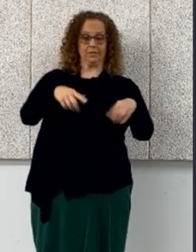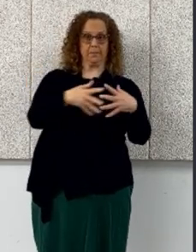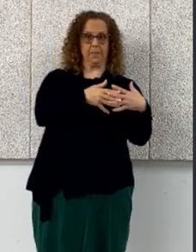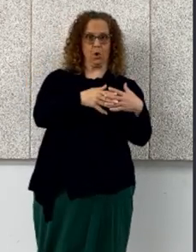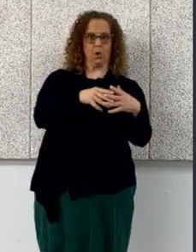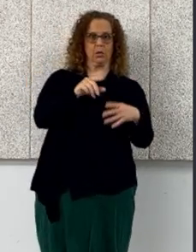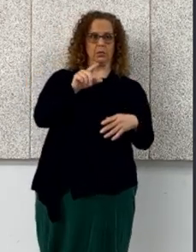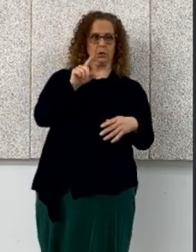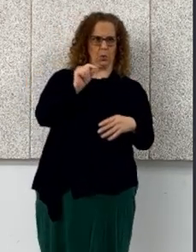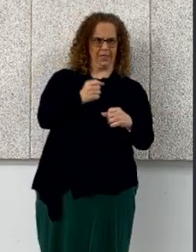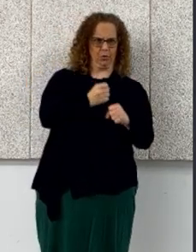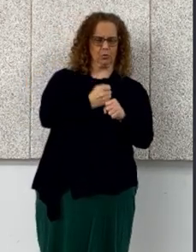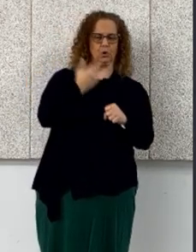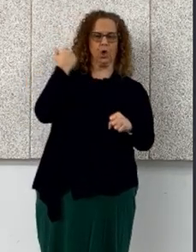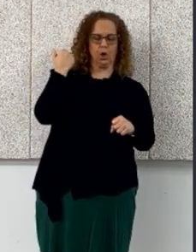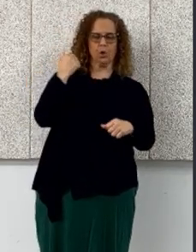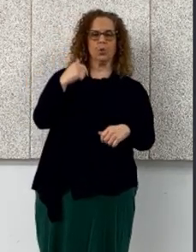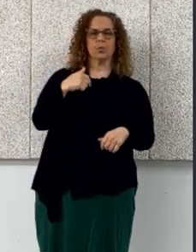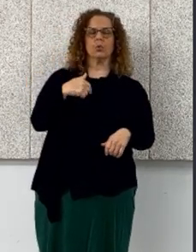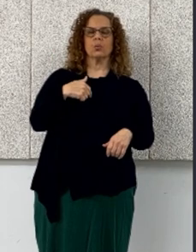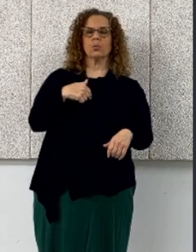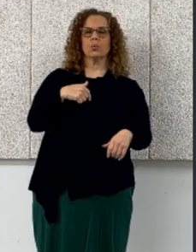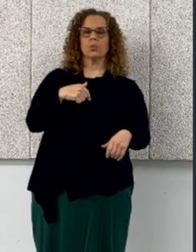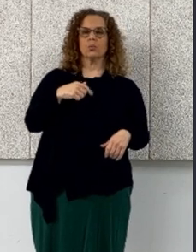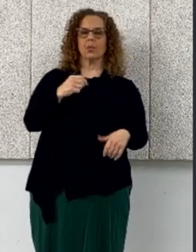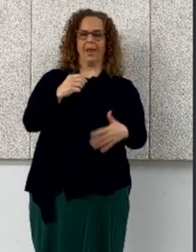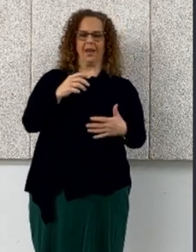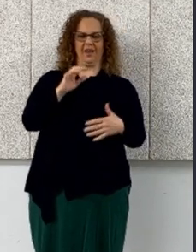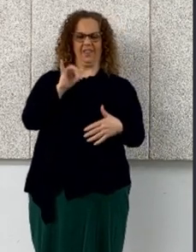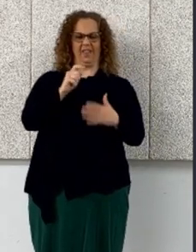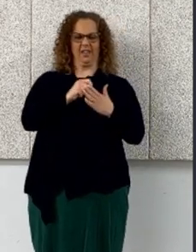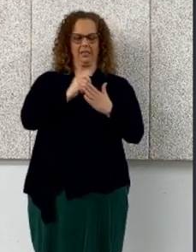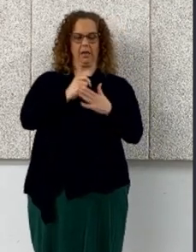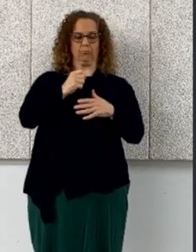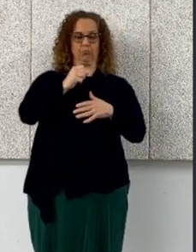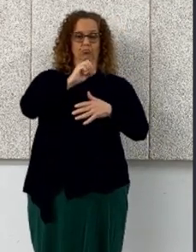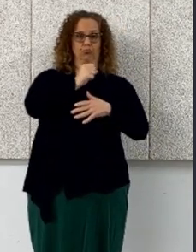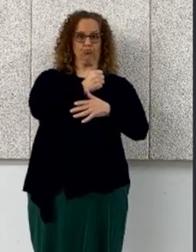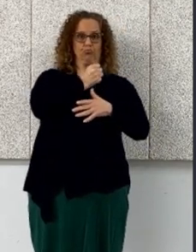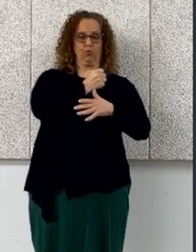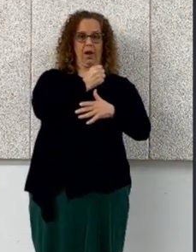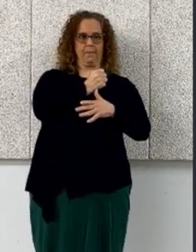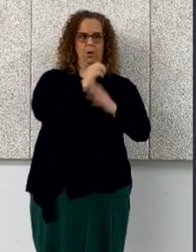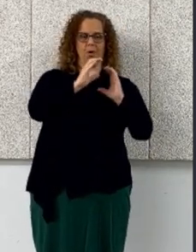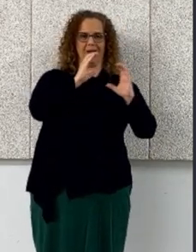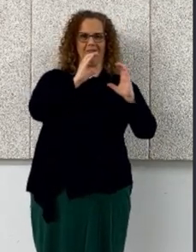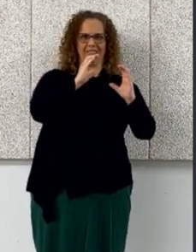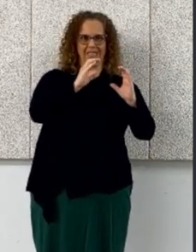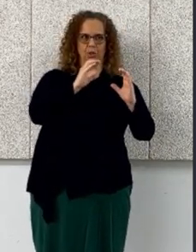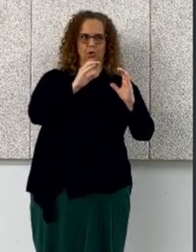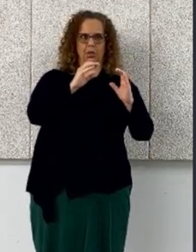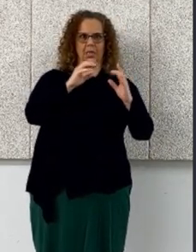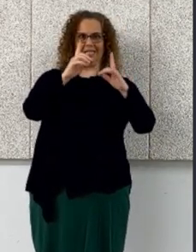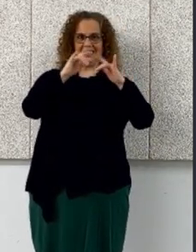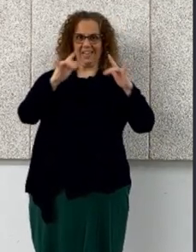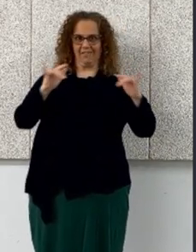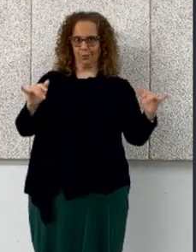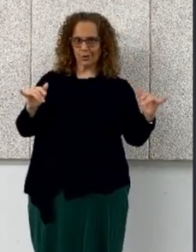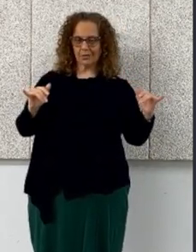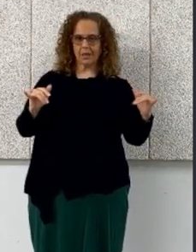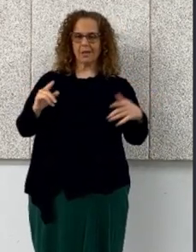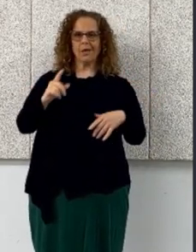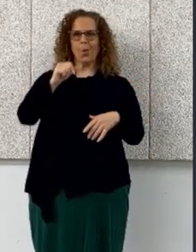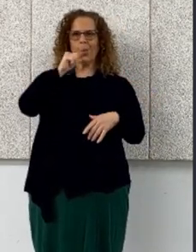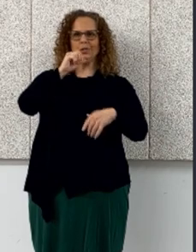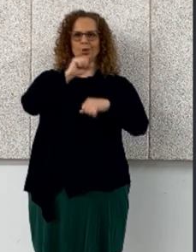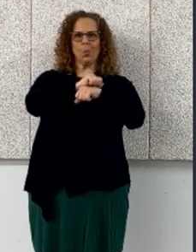and the primary conversation around diversifying audiences was that there wasn't work by artists of color on the